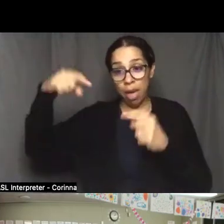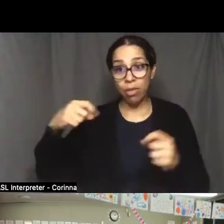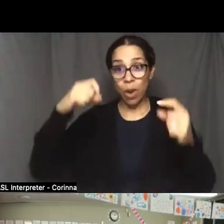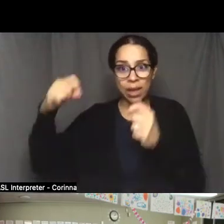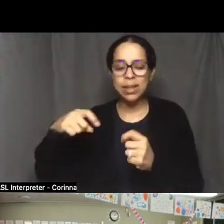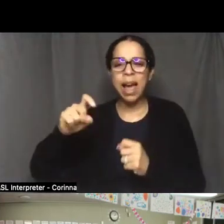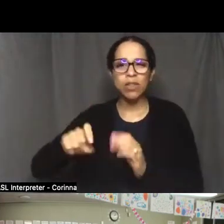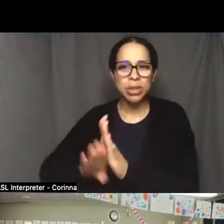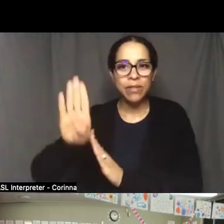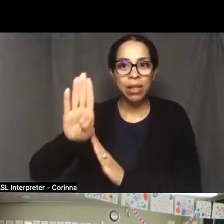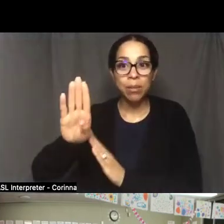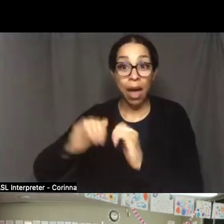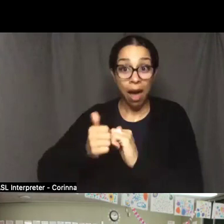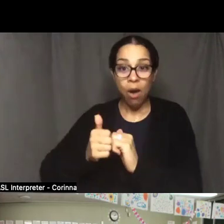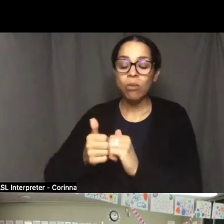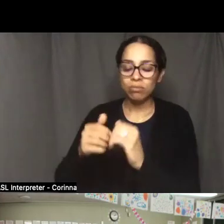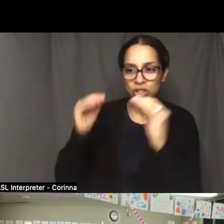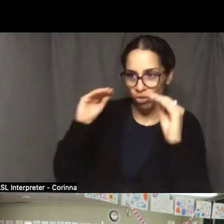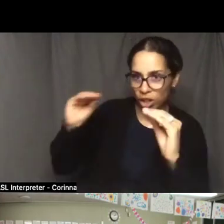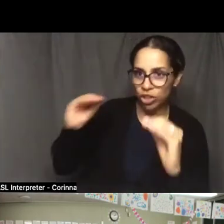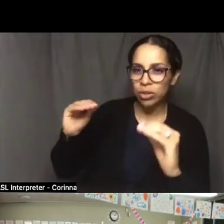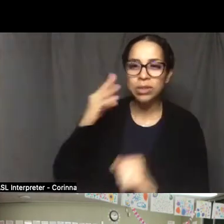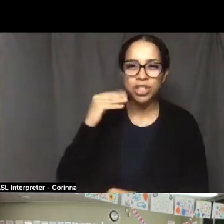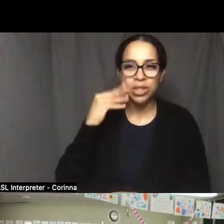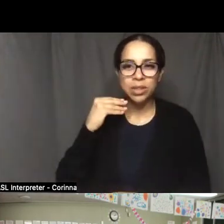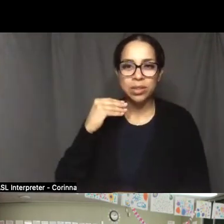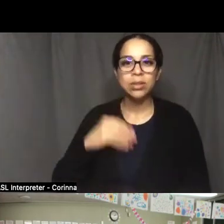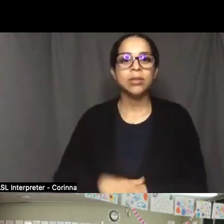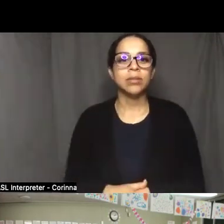instructional experiences. Let's look at the reading brain.